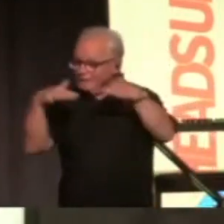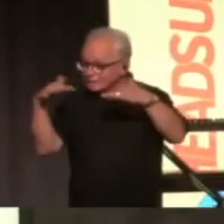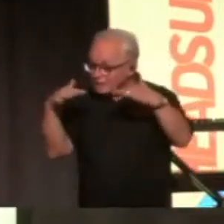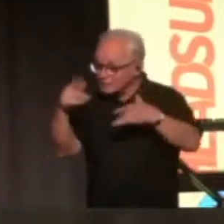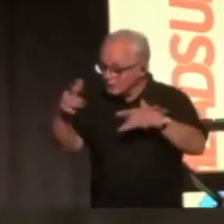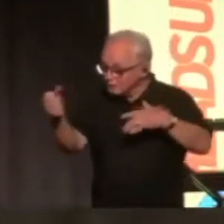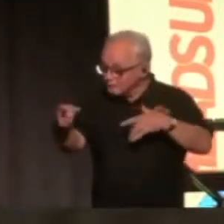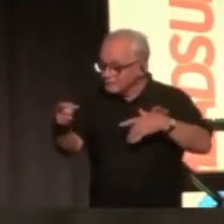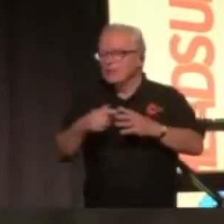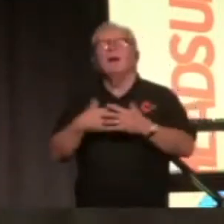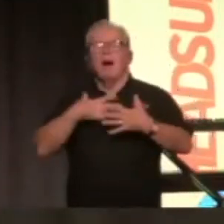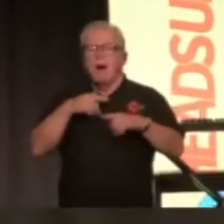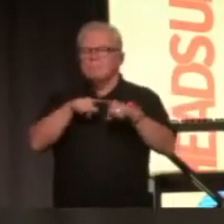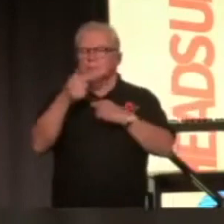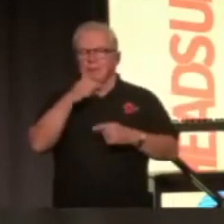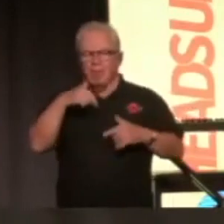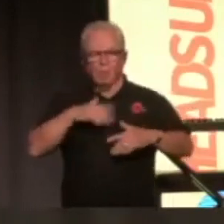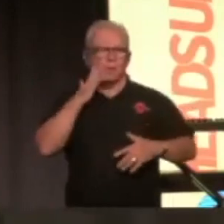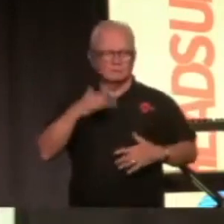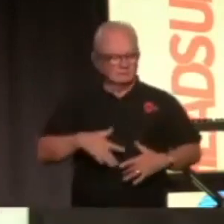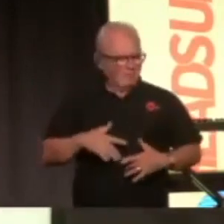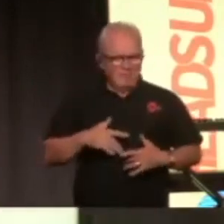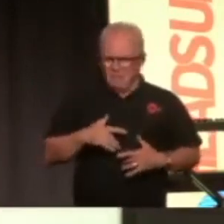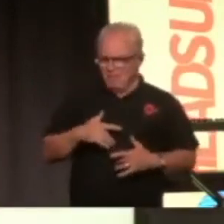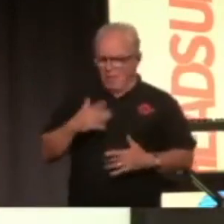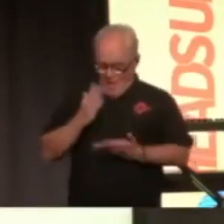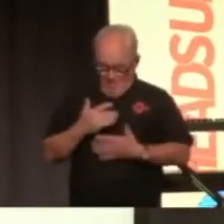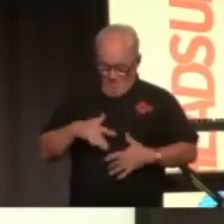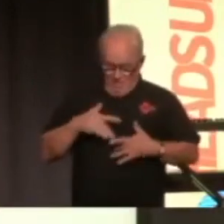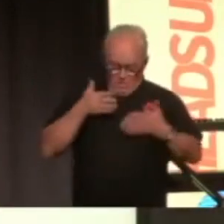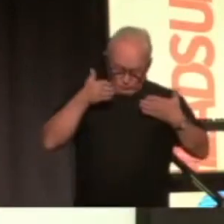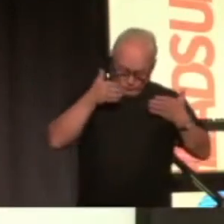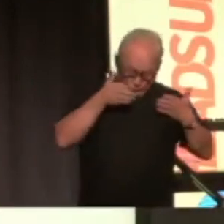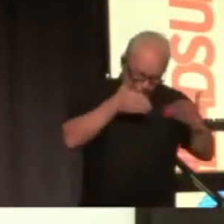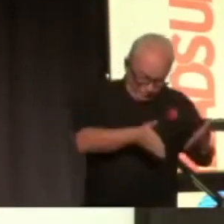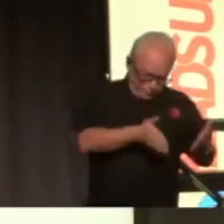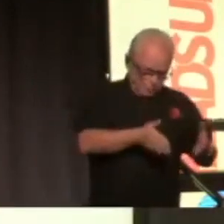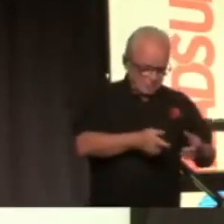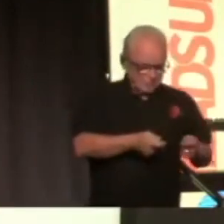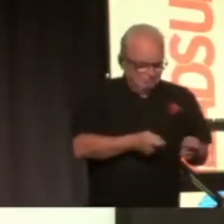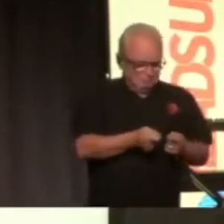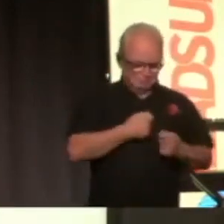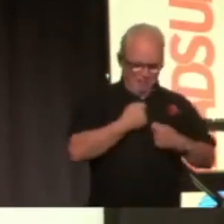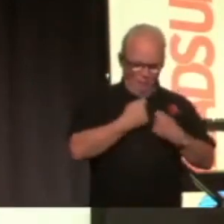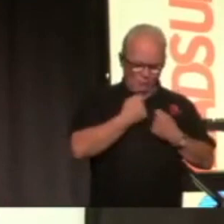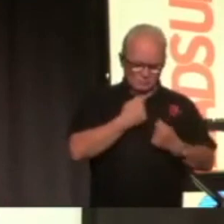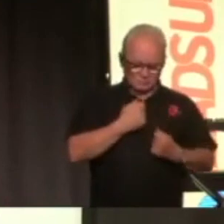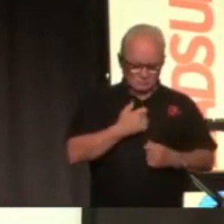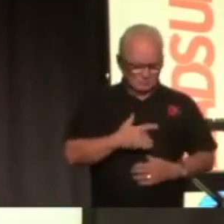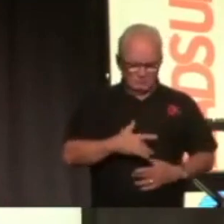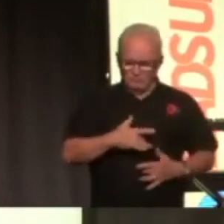fight. And most of us, when the feelings come, we are governed by our feelings and by the emotions of